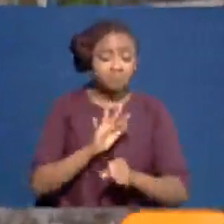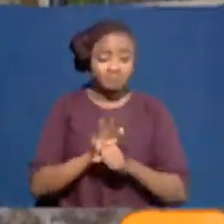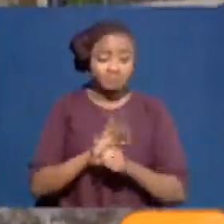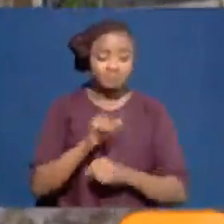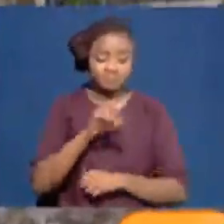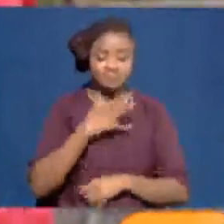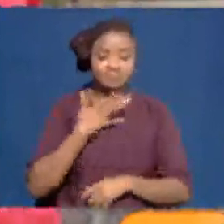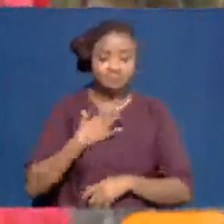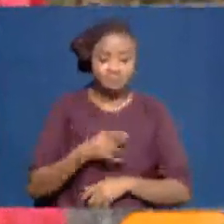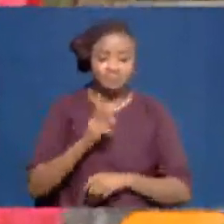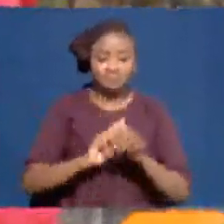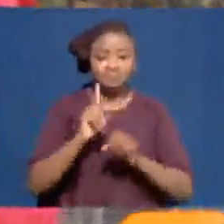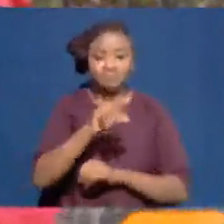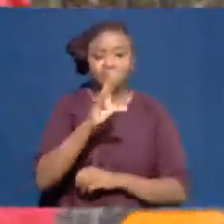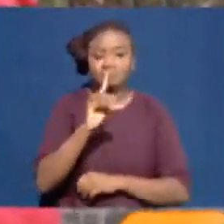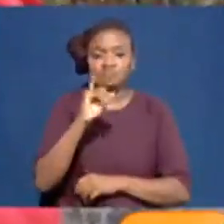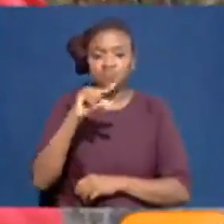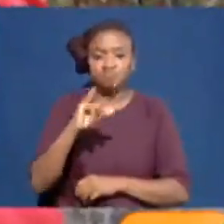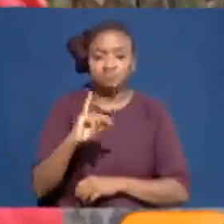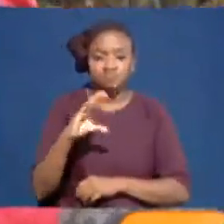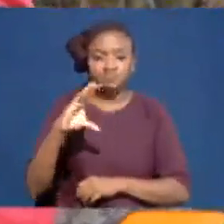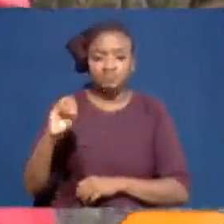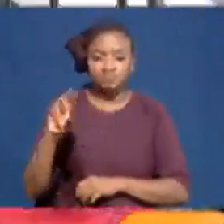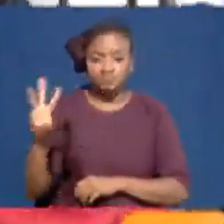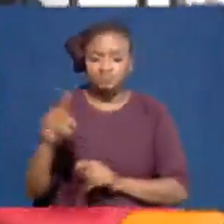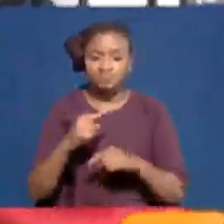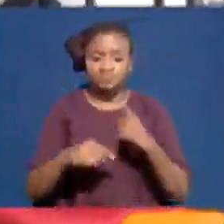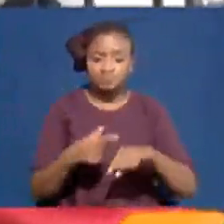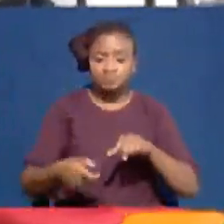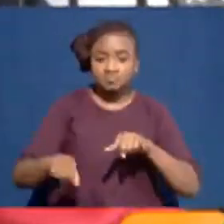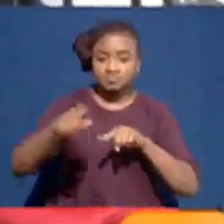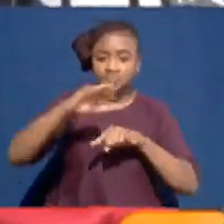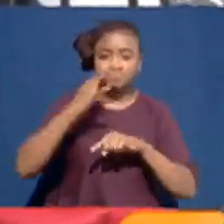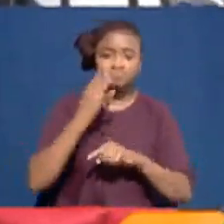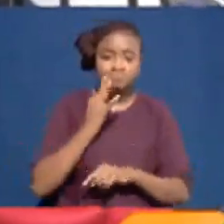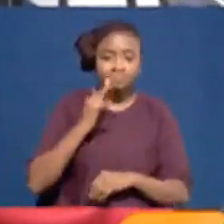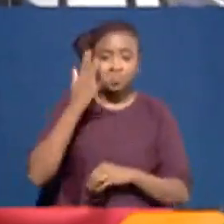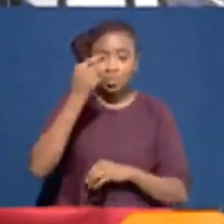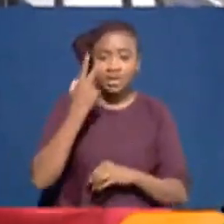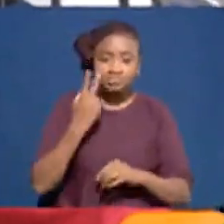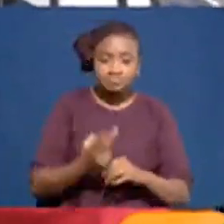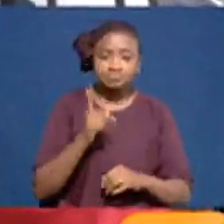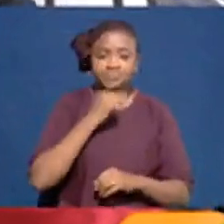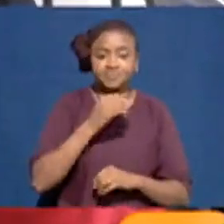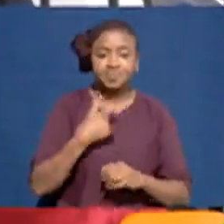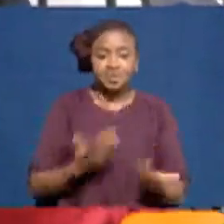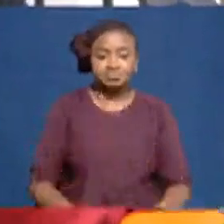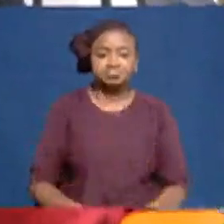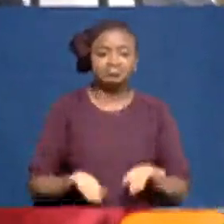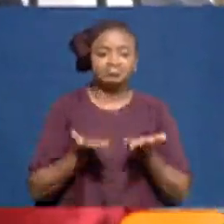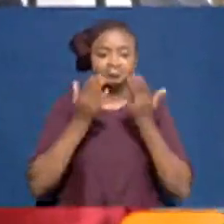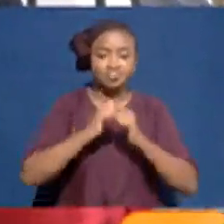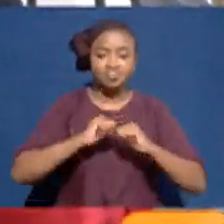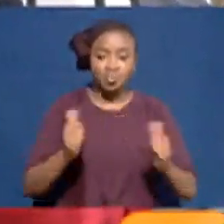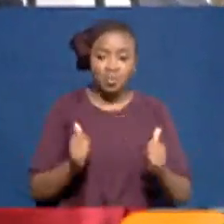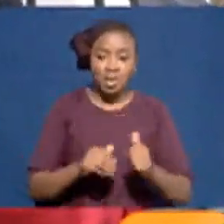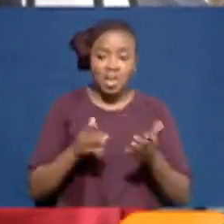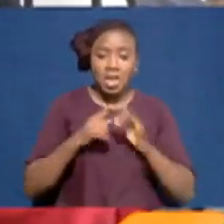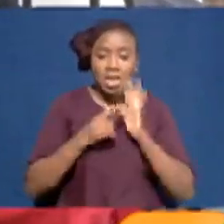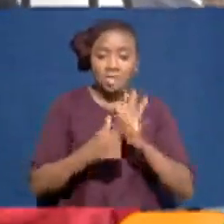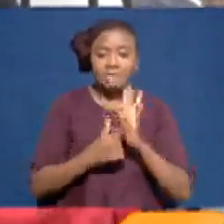embraced Digicow, and the numbers keep growing every day after realizing significant progress in their dairy production. Currently, we